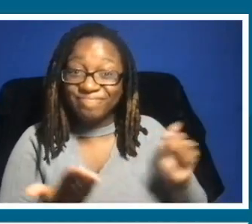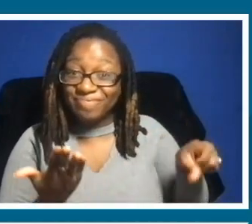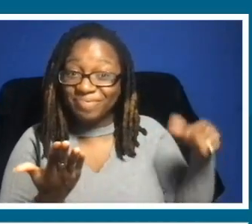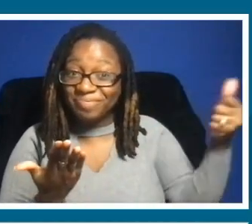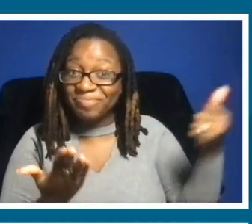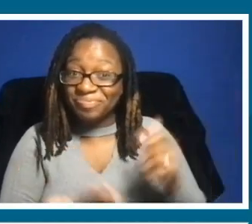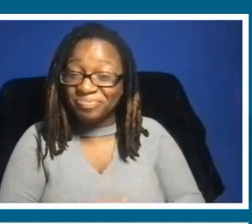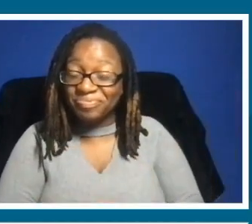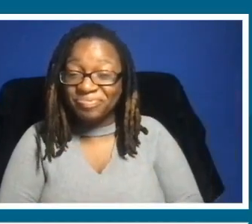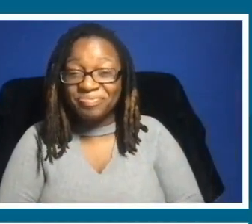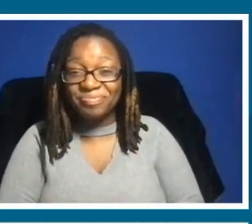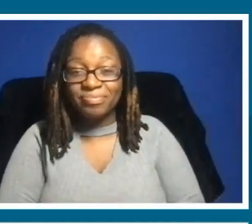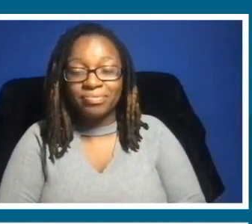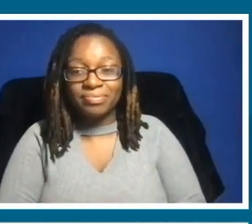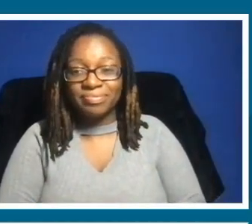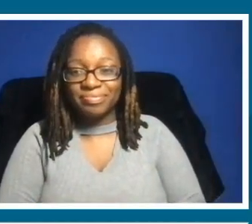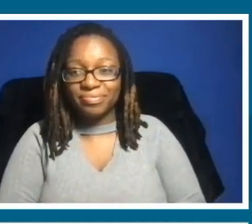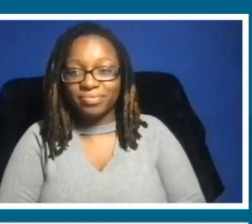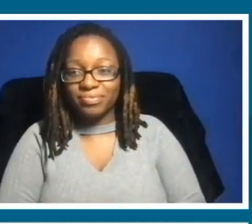Okay.